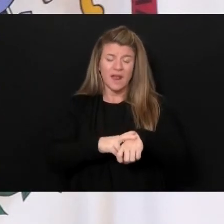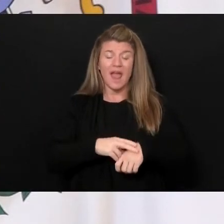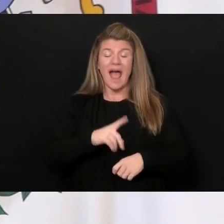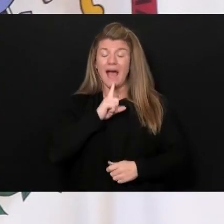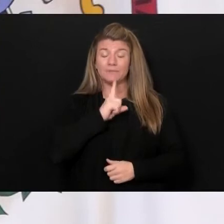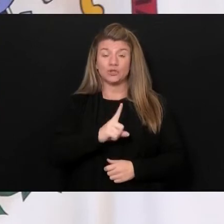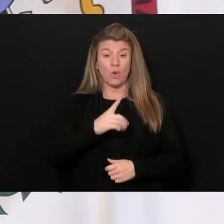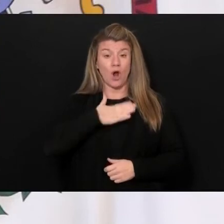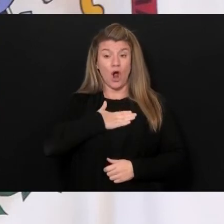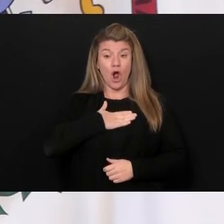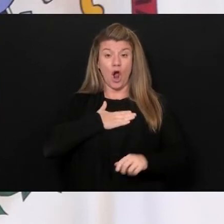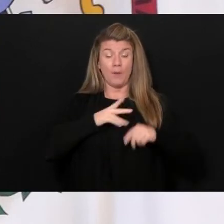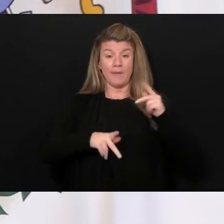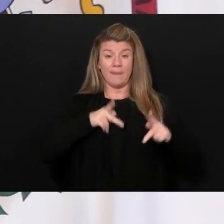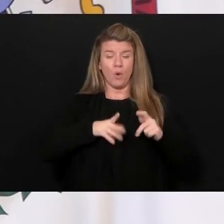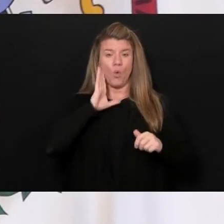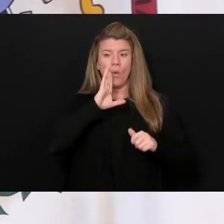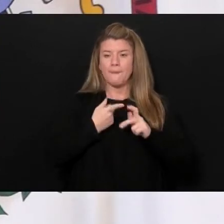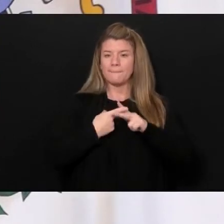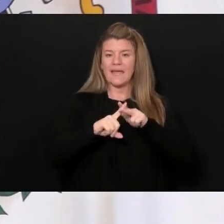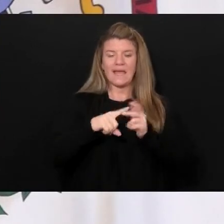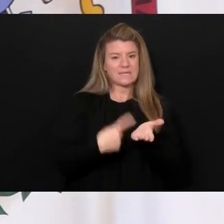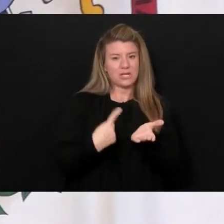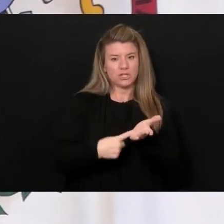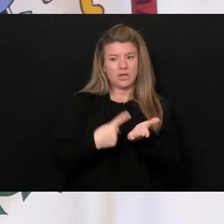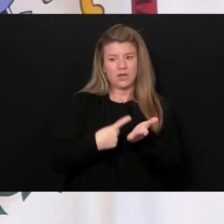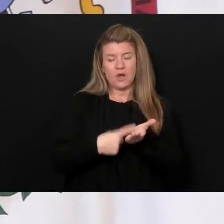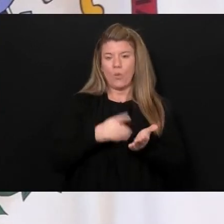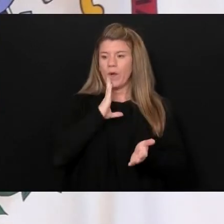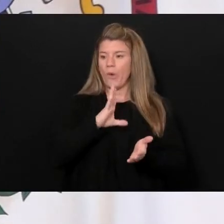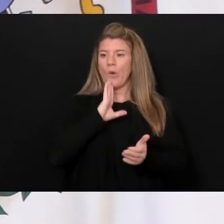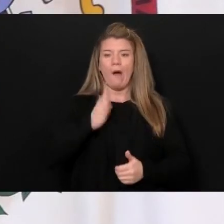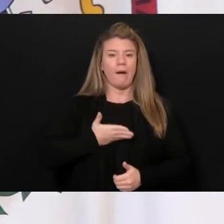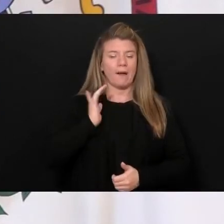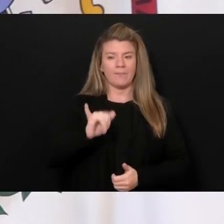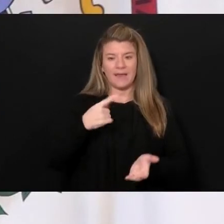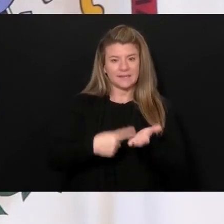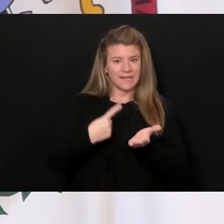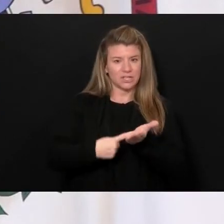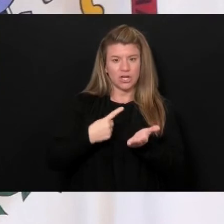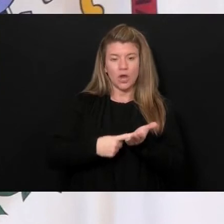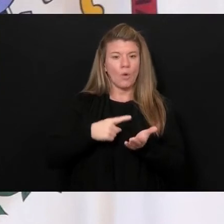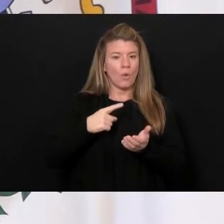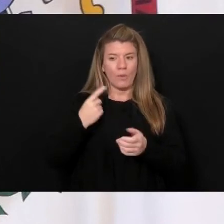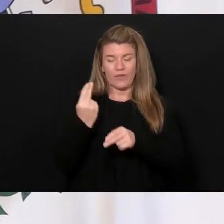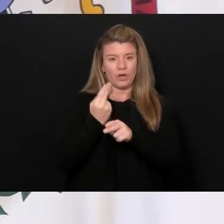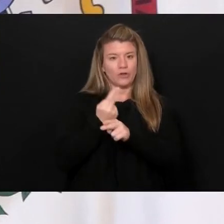will begin discussion, and we will welcome that discussion immediately with all the Biden people as well.